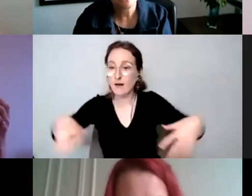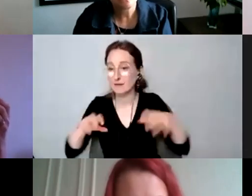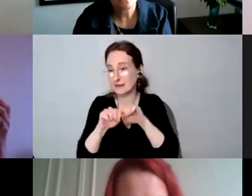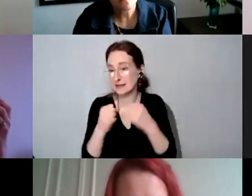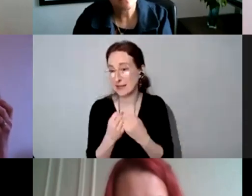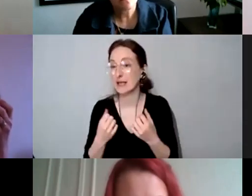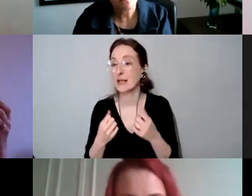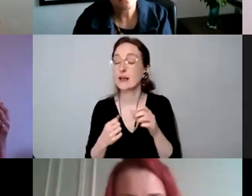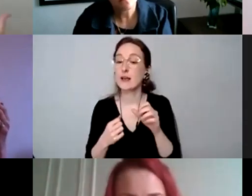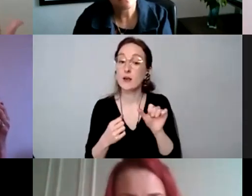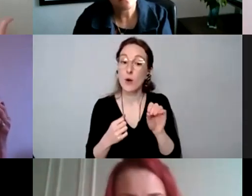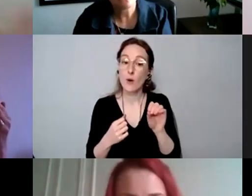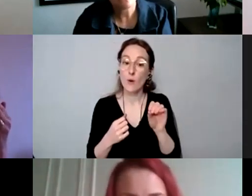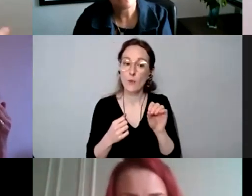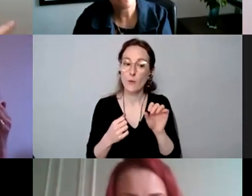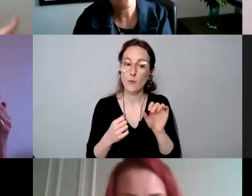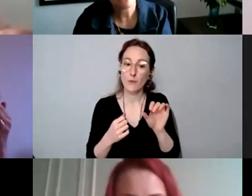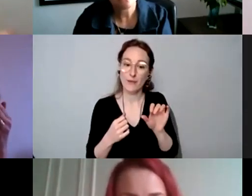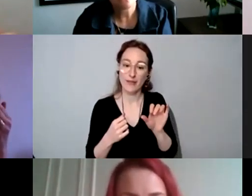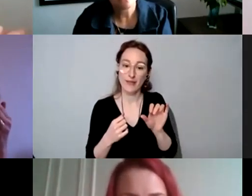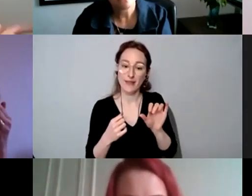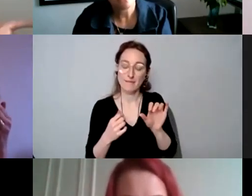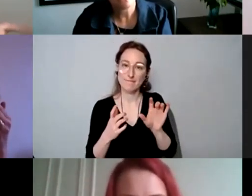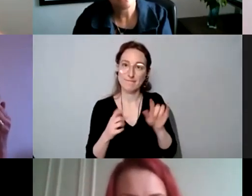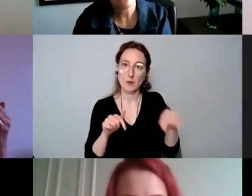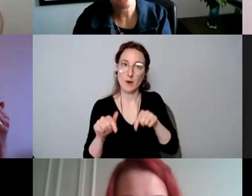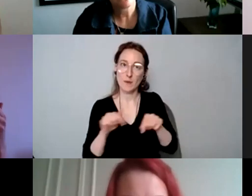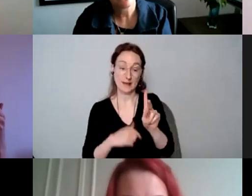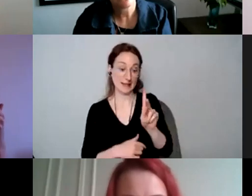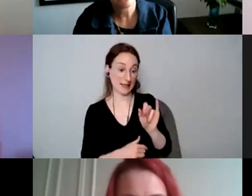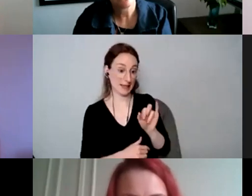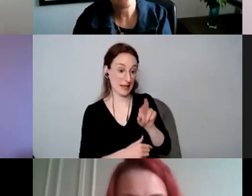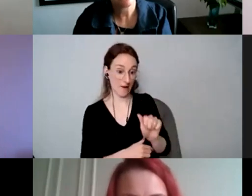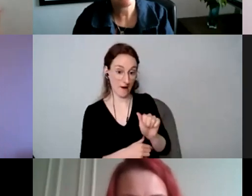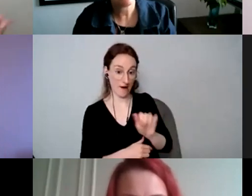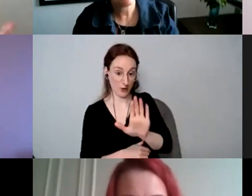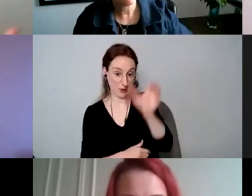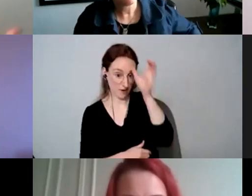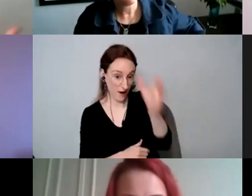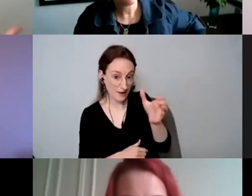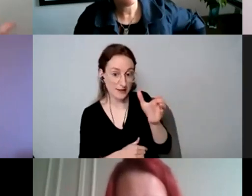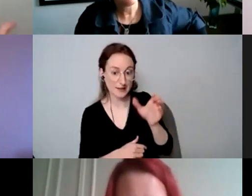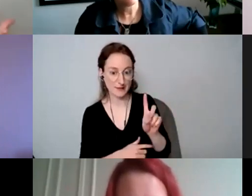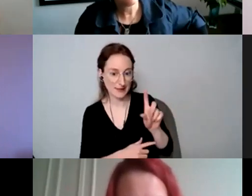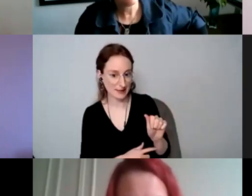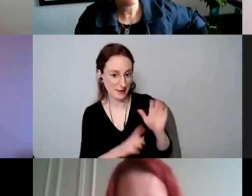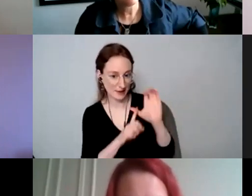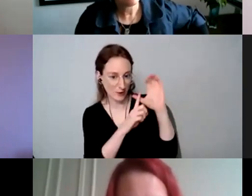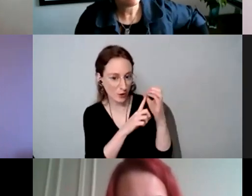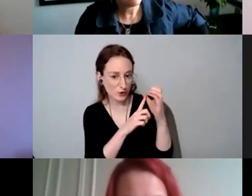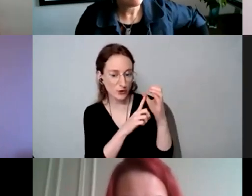of how we can, going back to Kira's concept of disability culture,